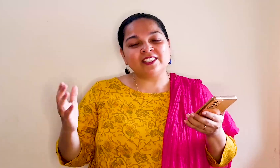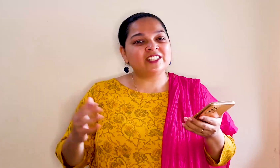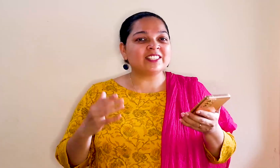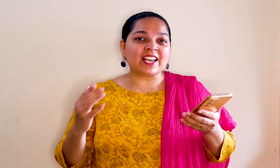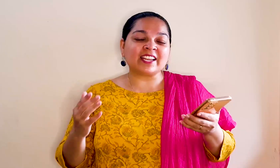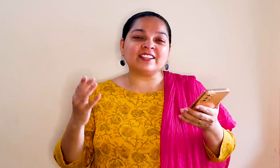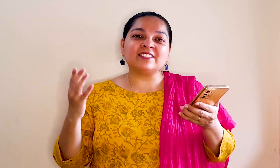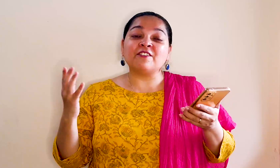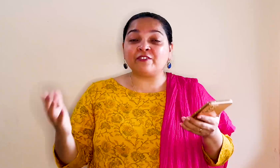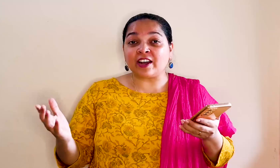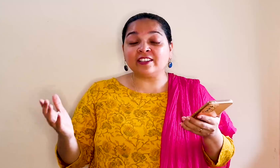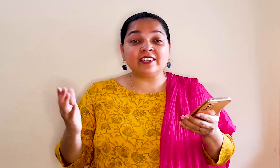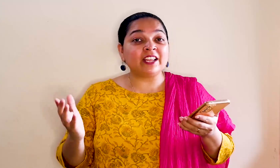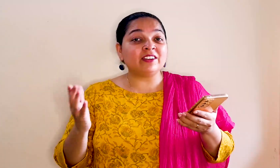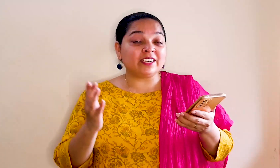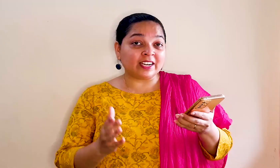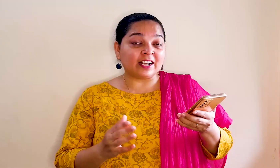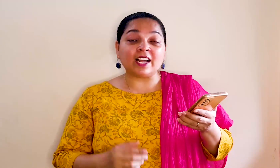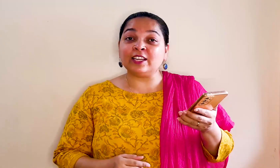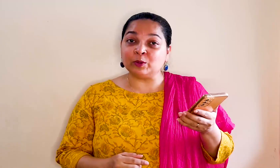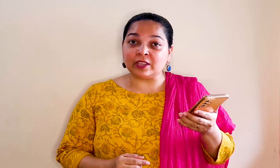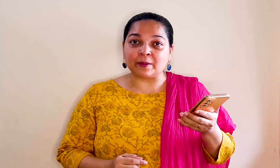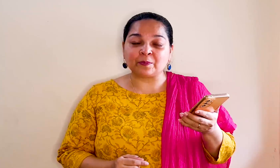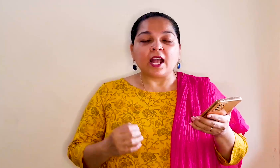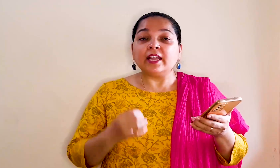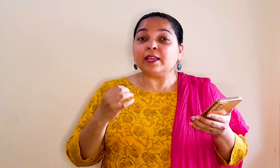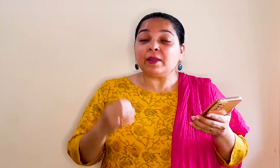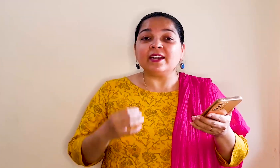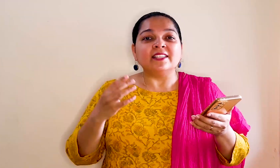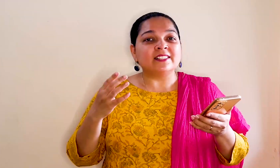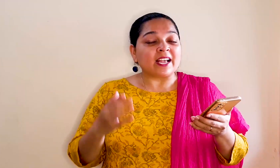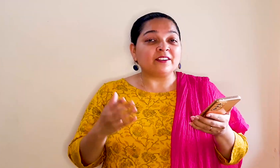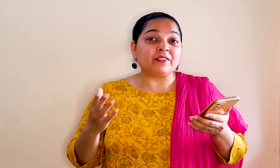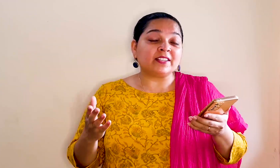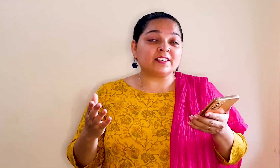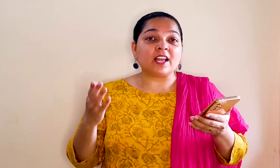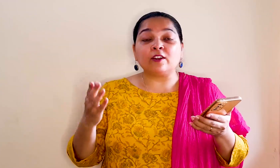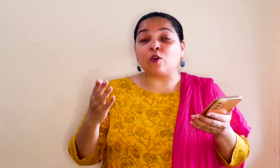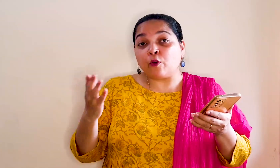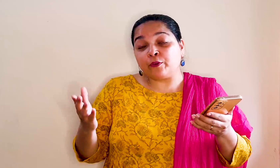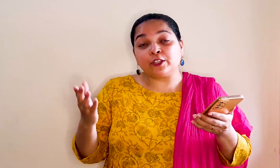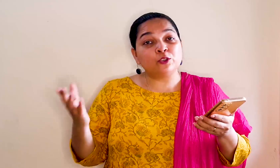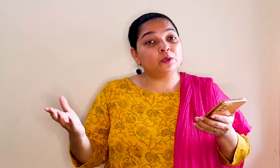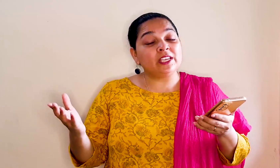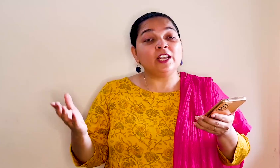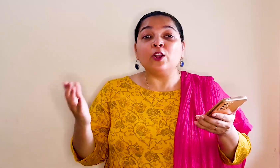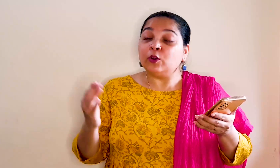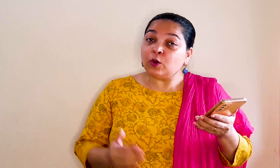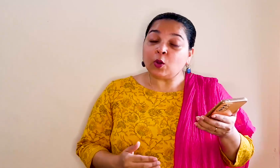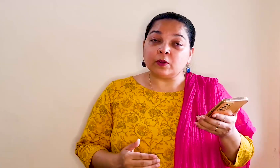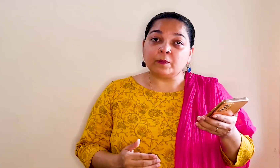God just like his father David did. Hallelujah. And he made sacrifices and offerings to